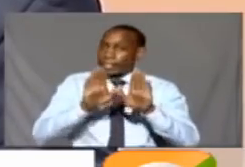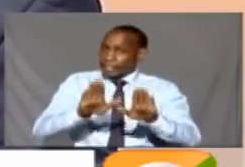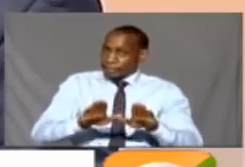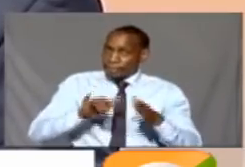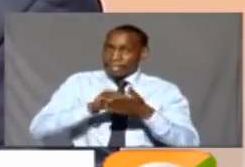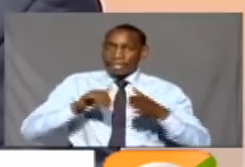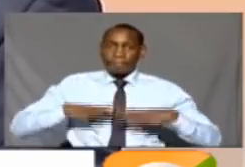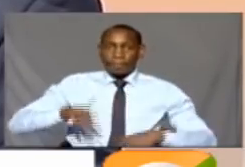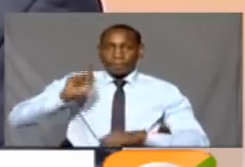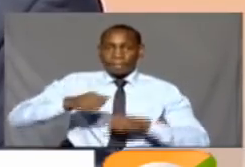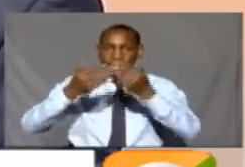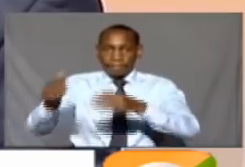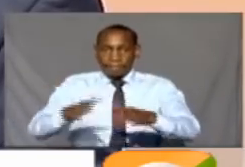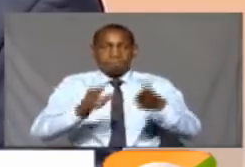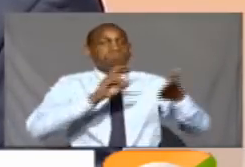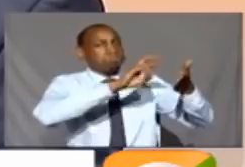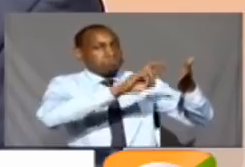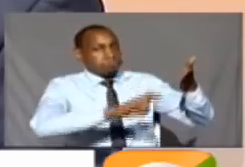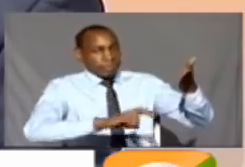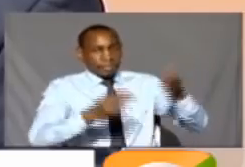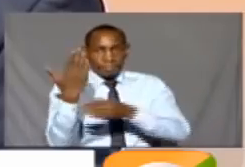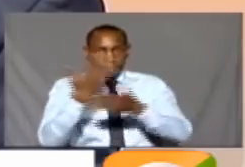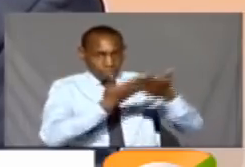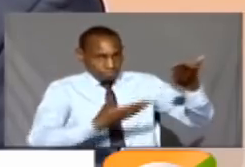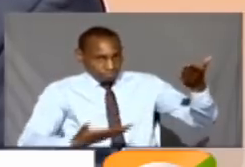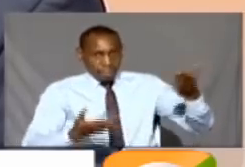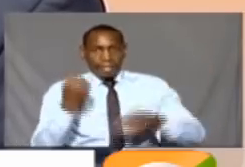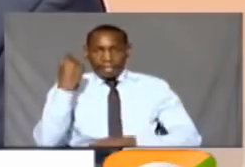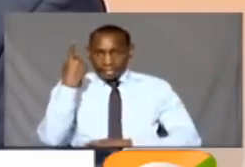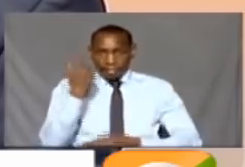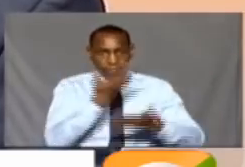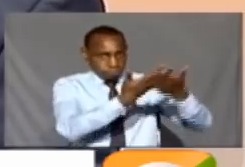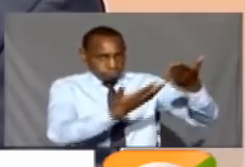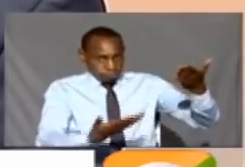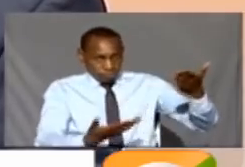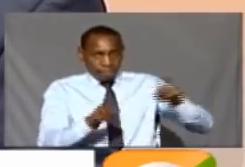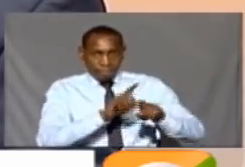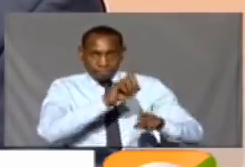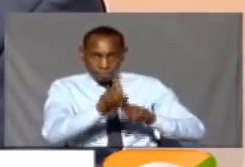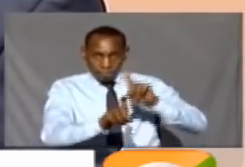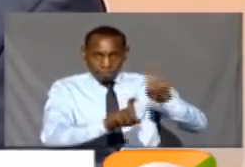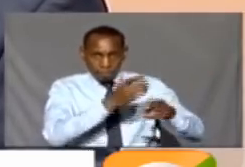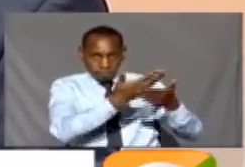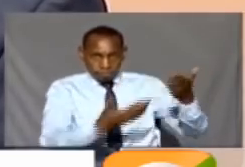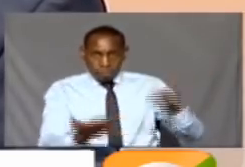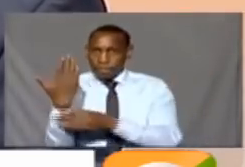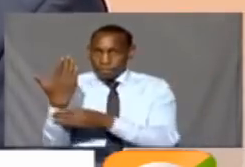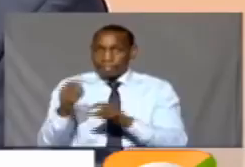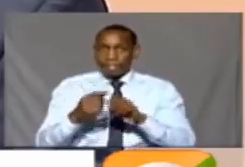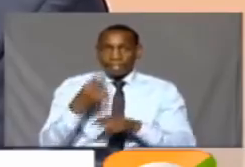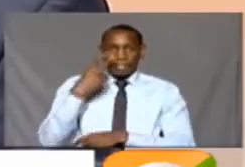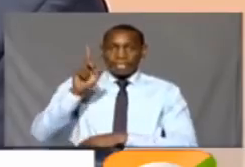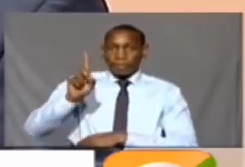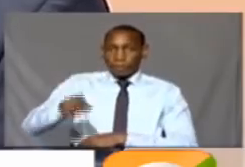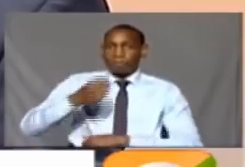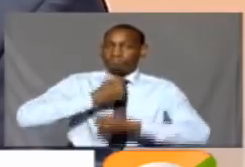must be given an opportunity to read the document, understand the document, interrogate the document, and see what steps we must